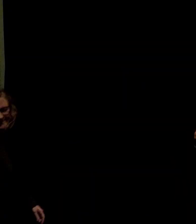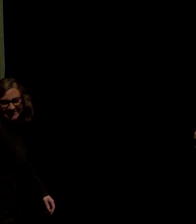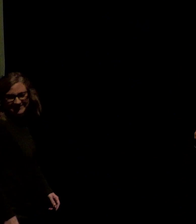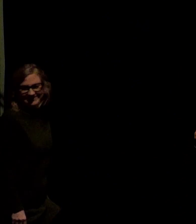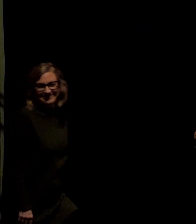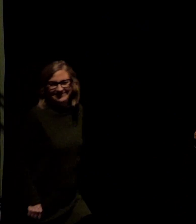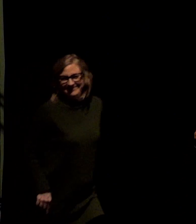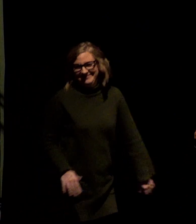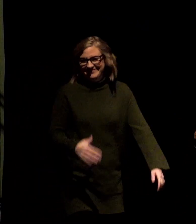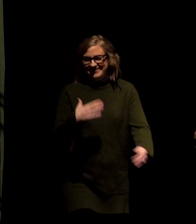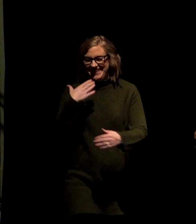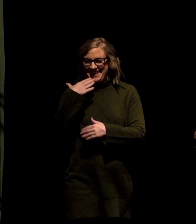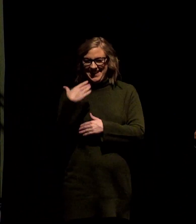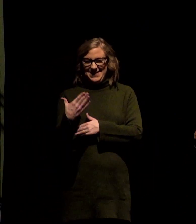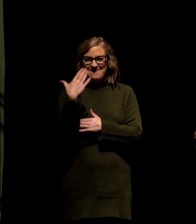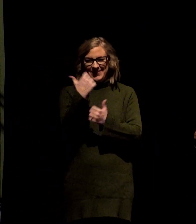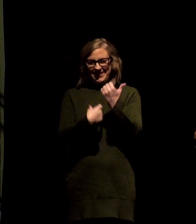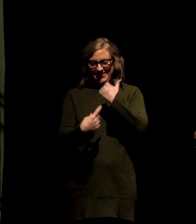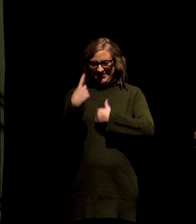Good morning, everybody.